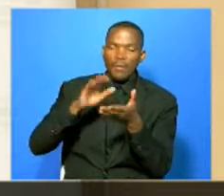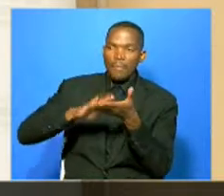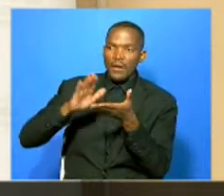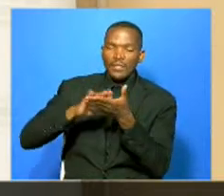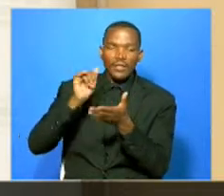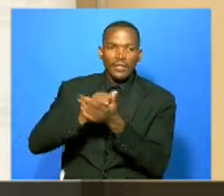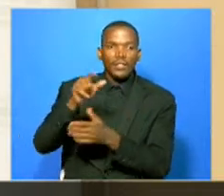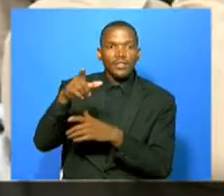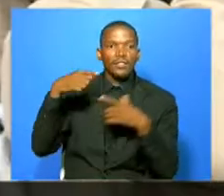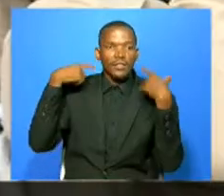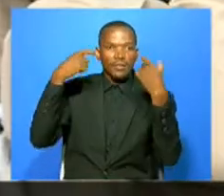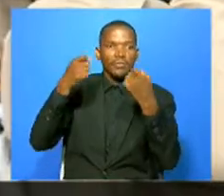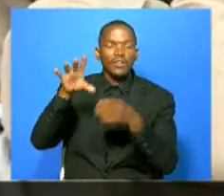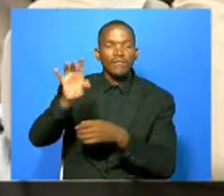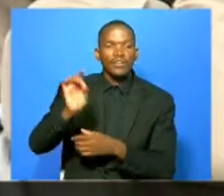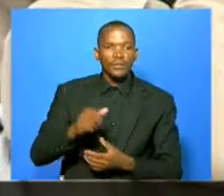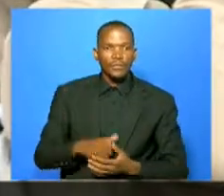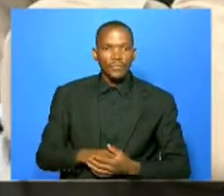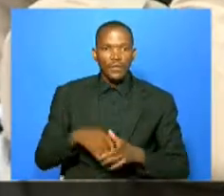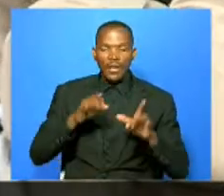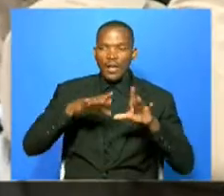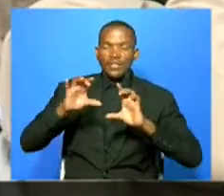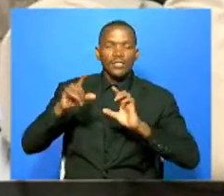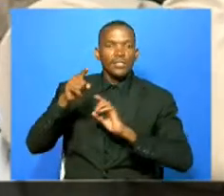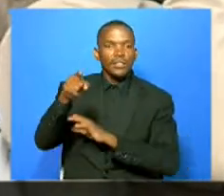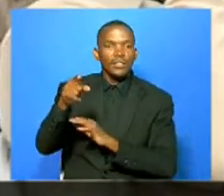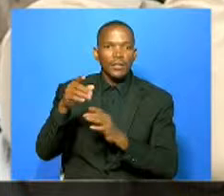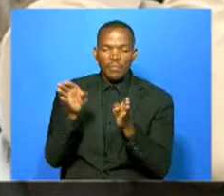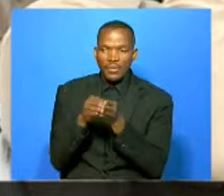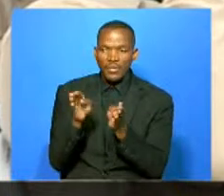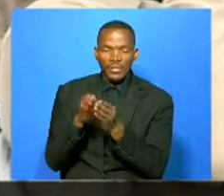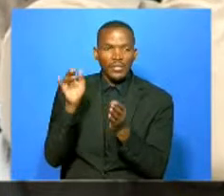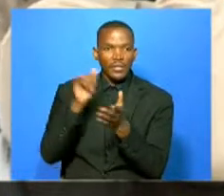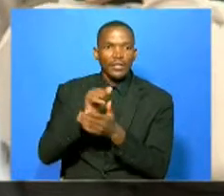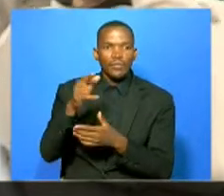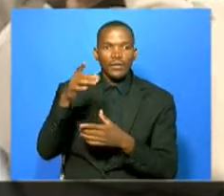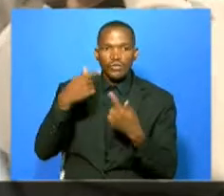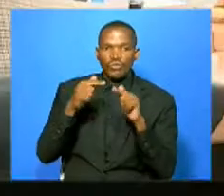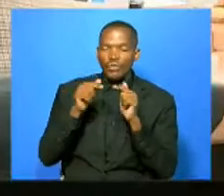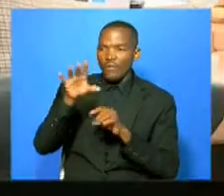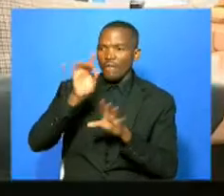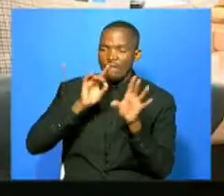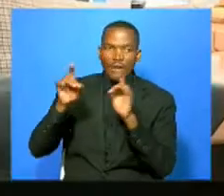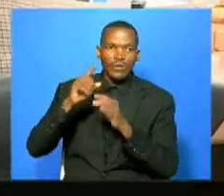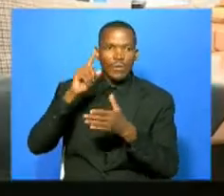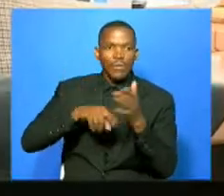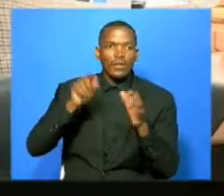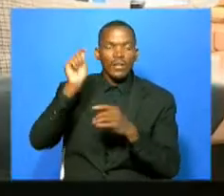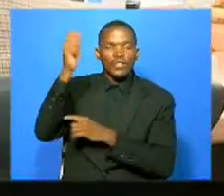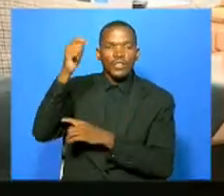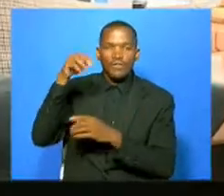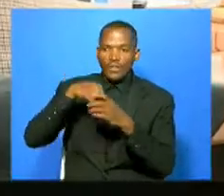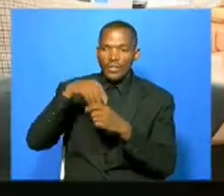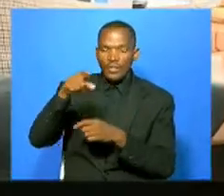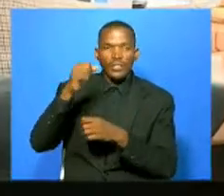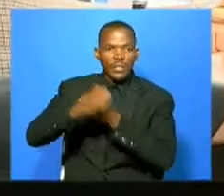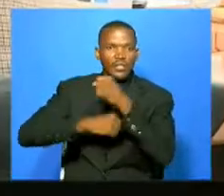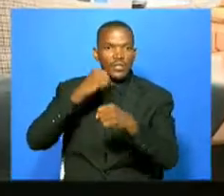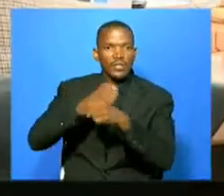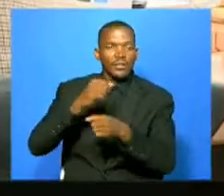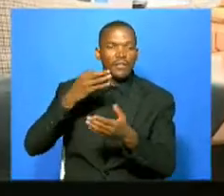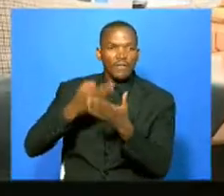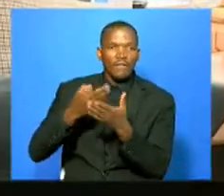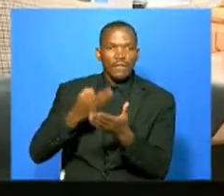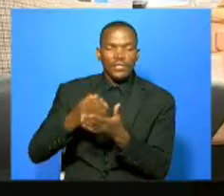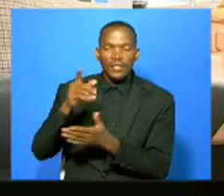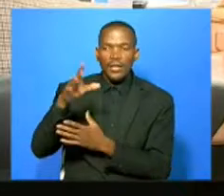agilwe ke puso one ao. Khansele ne e tshwere phuthego e ka maikaelelo a go sekaseka tsa ba dikgonne mo ngwageng o fetileng wa madi le